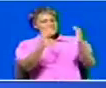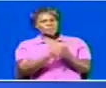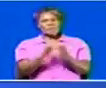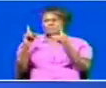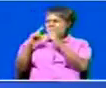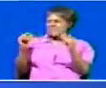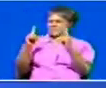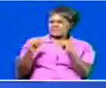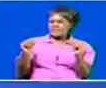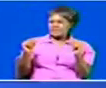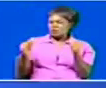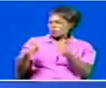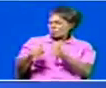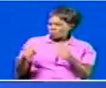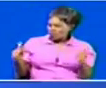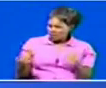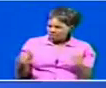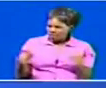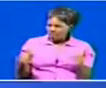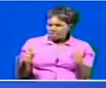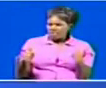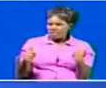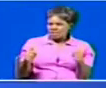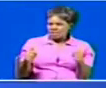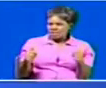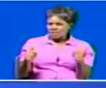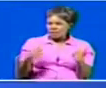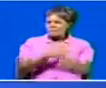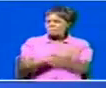Thank you. I think the message is really thought-provoking, yes. Well, provoking, and it's very powerful. But